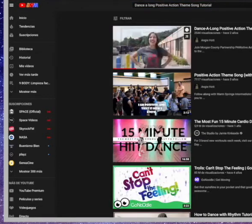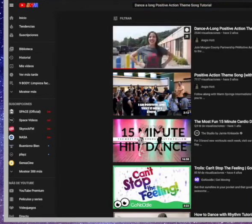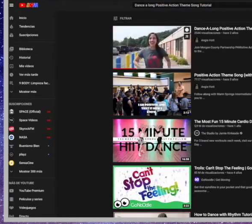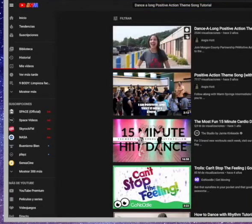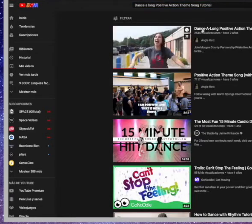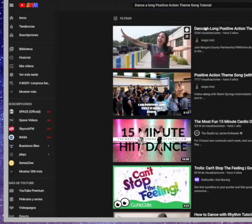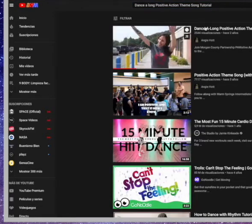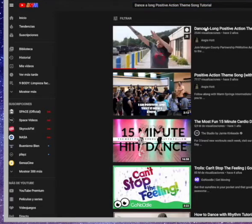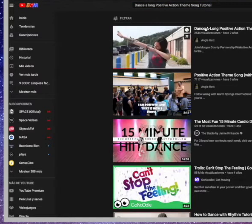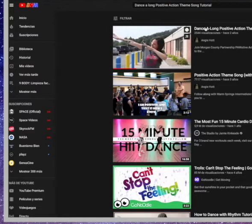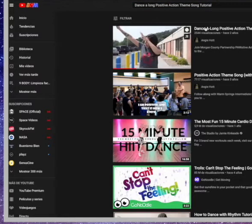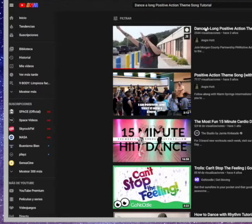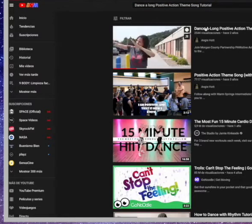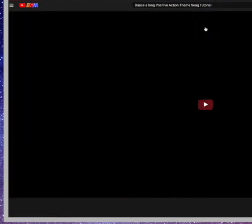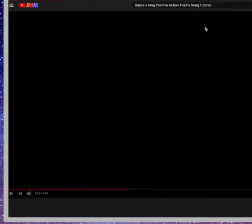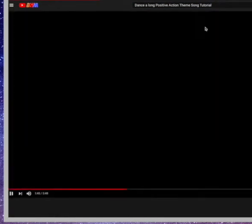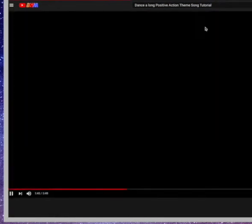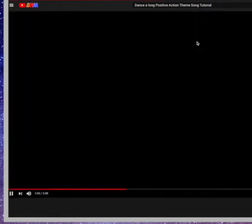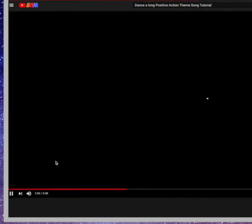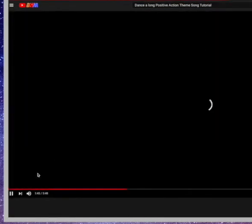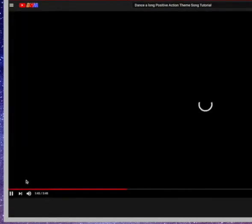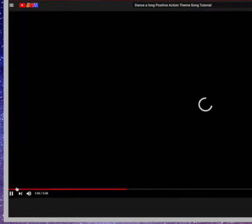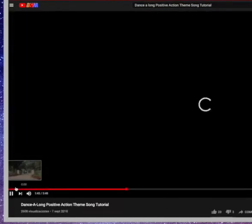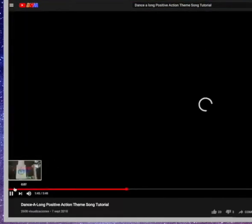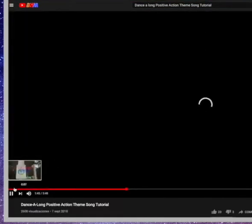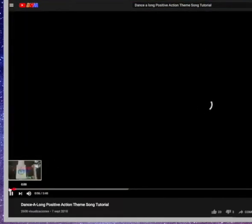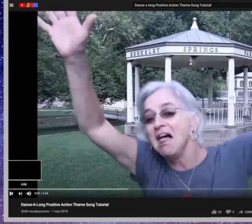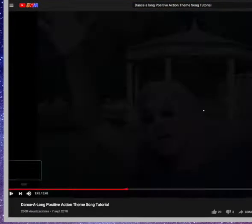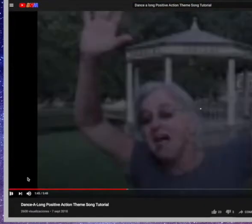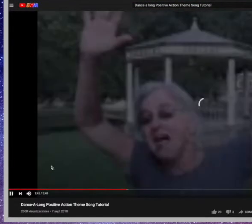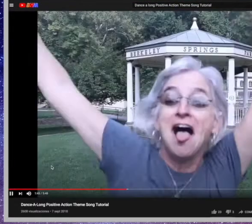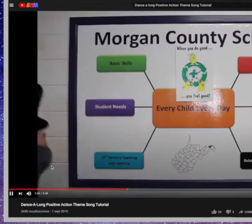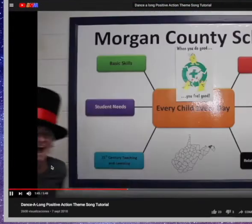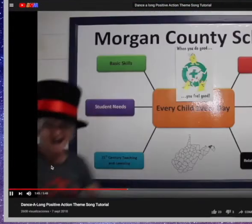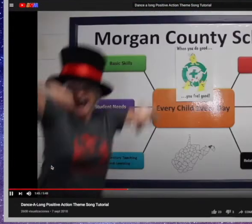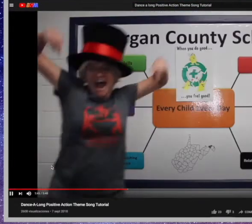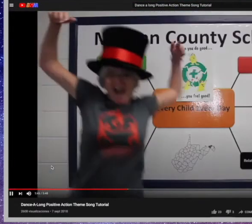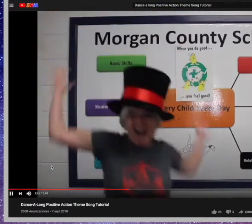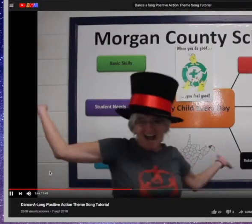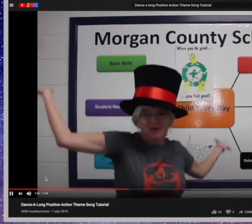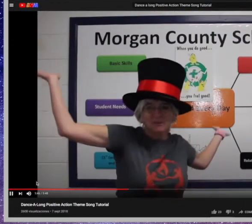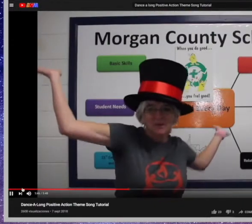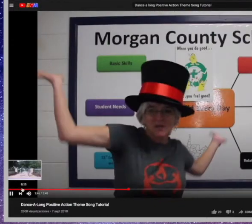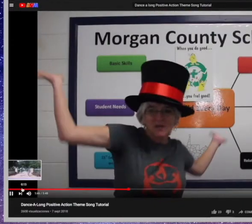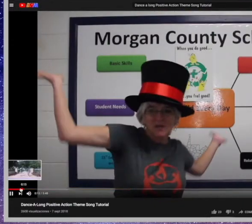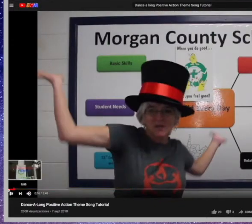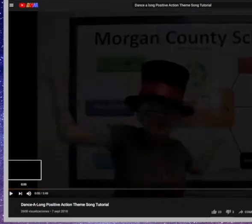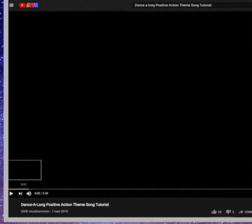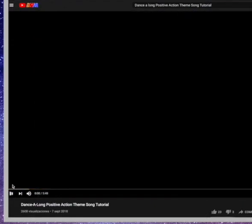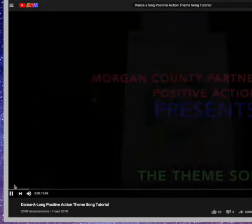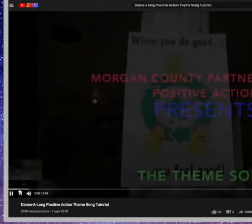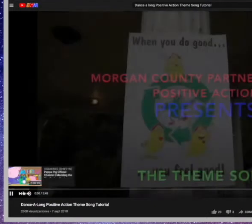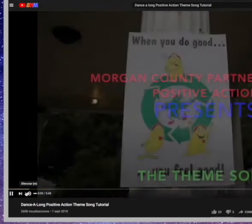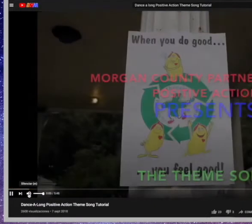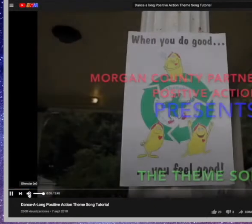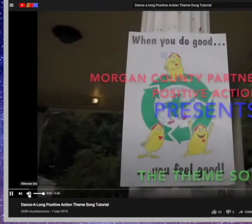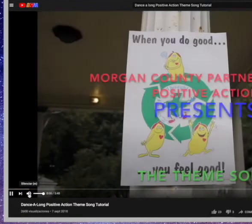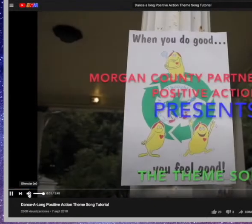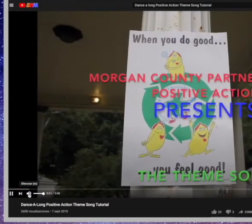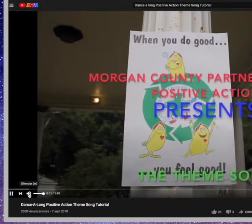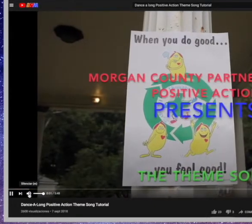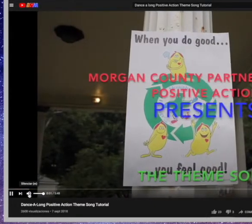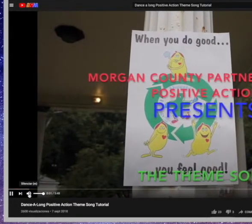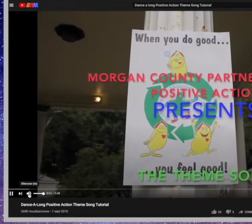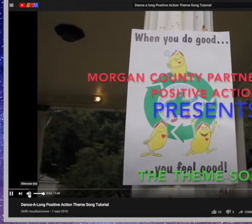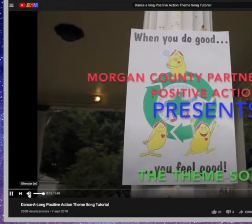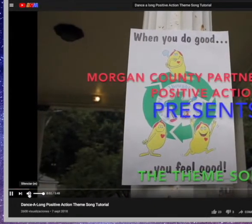song, and then have a dance party. Getting up and moving and having silly fun with your friends and family is a